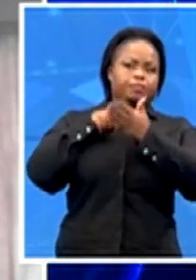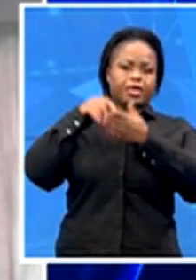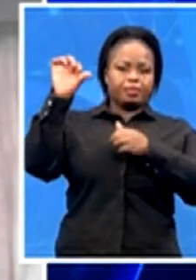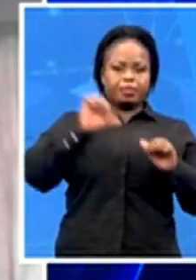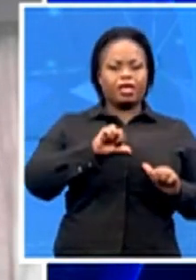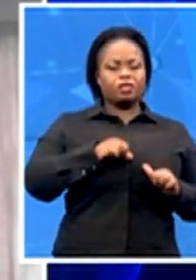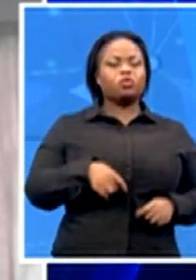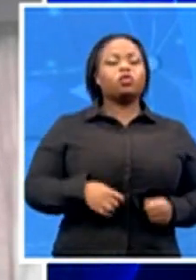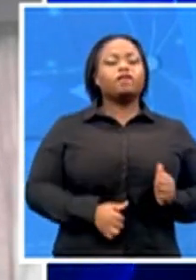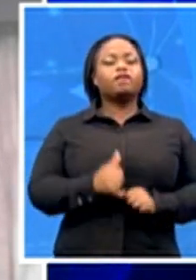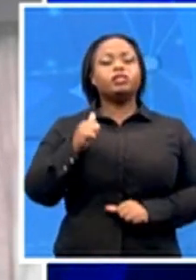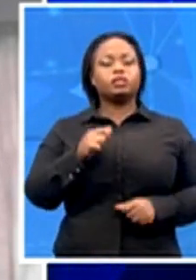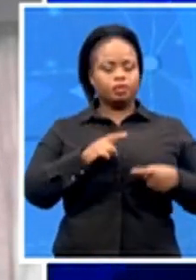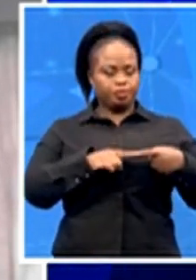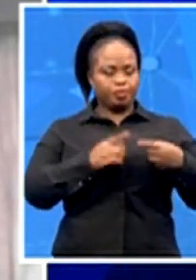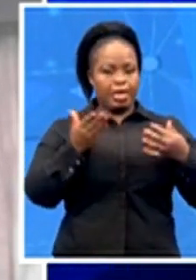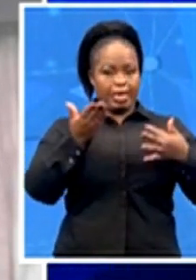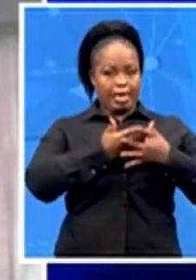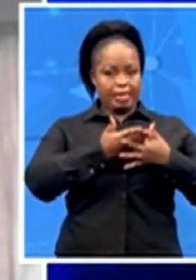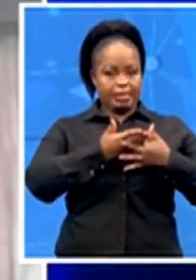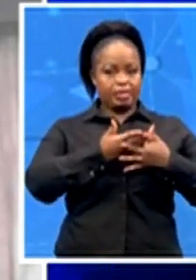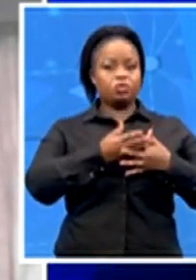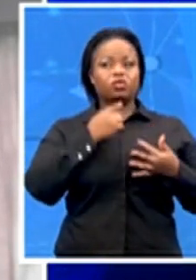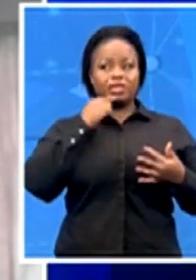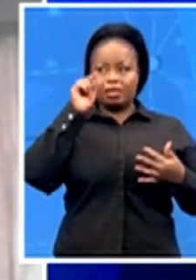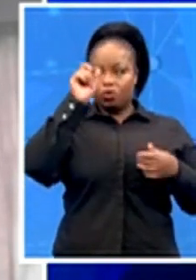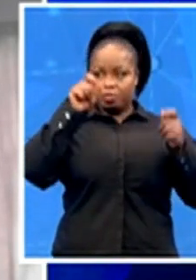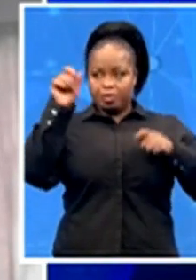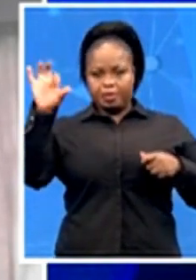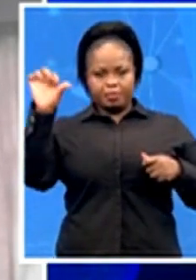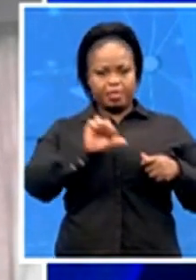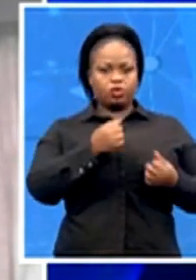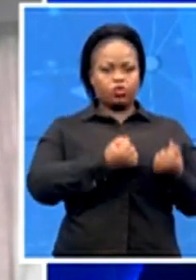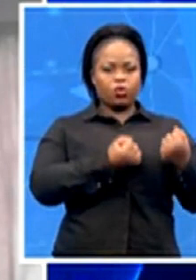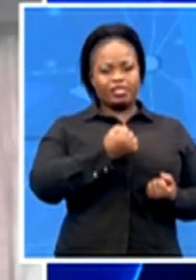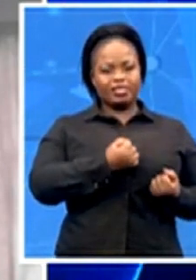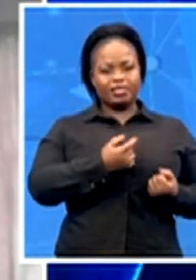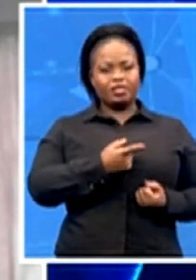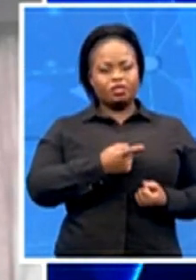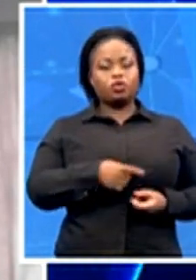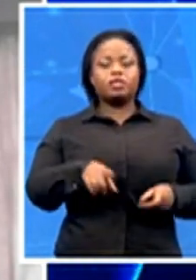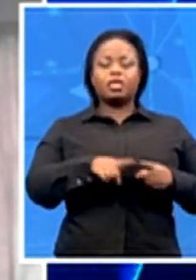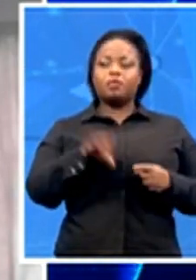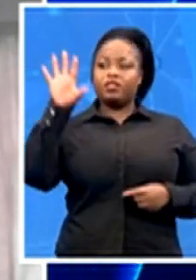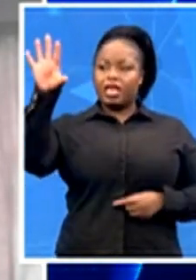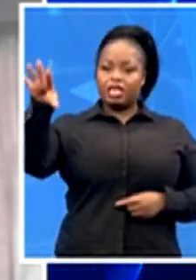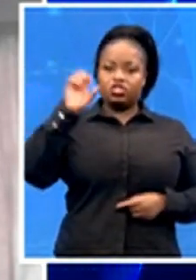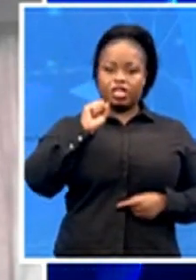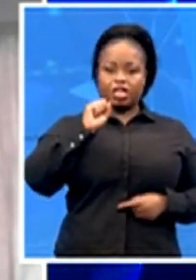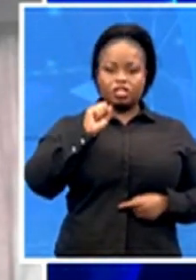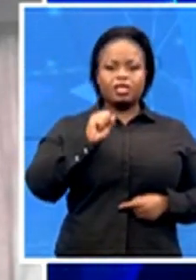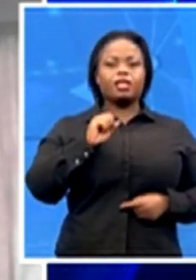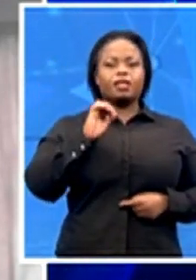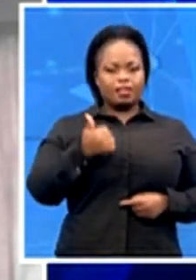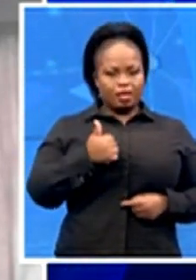to account for. For extradition in particular, that we had already done via the multilateral before the